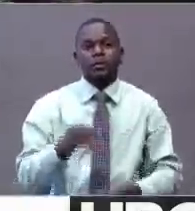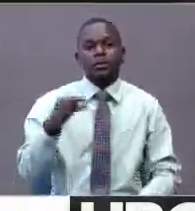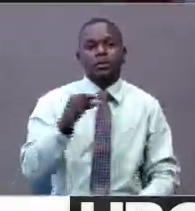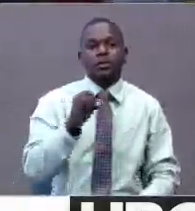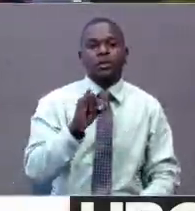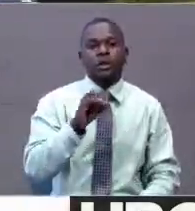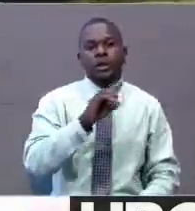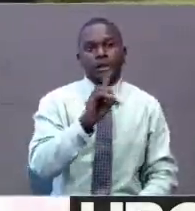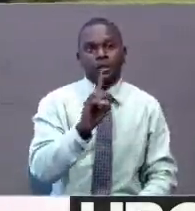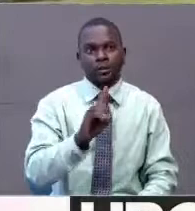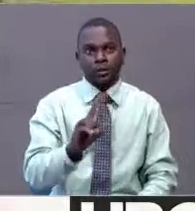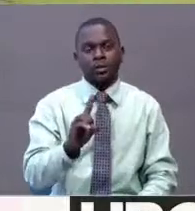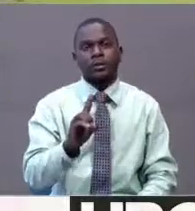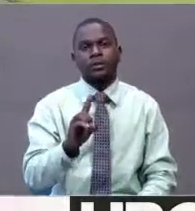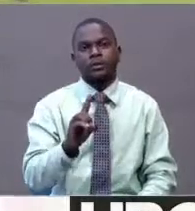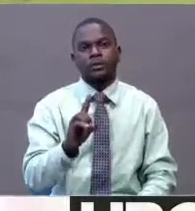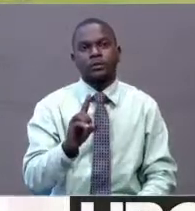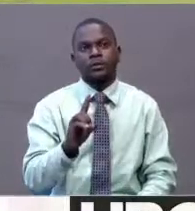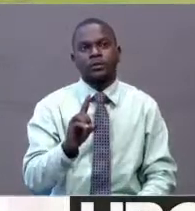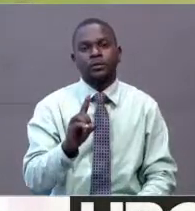Development Corporation, GIZ.